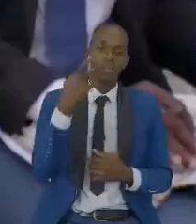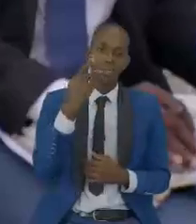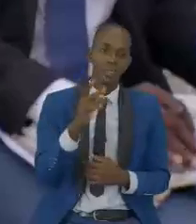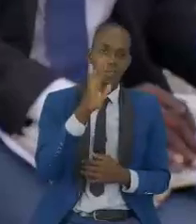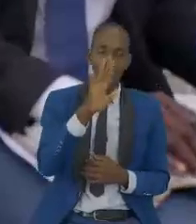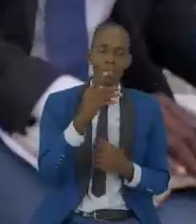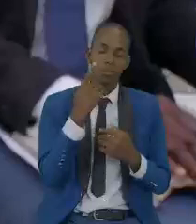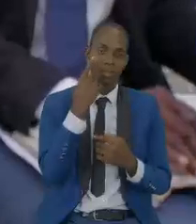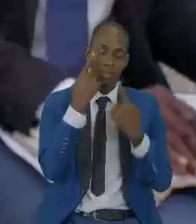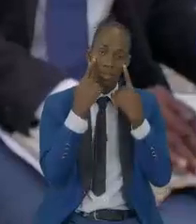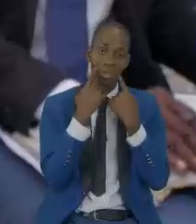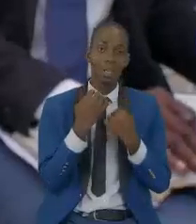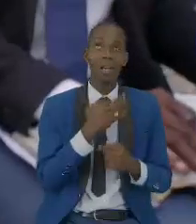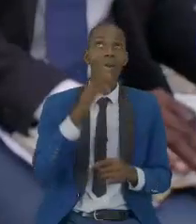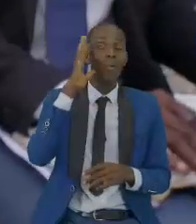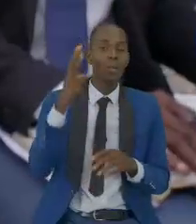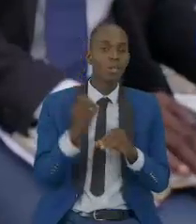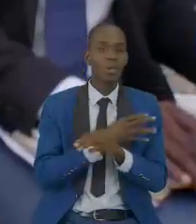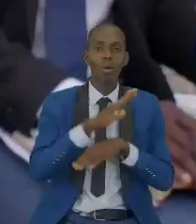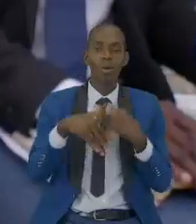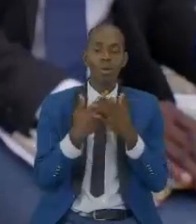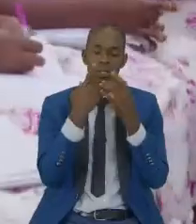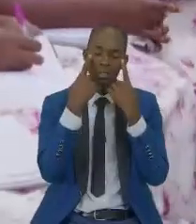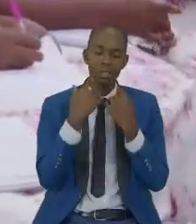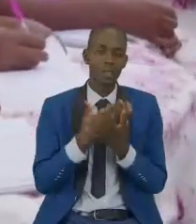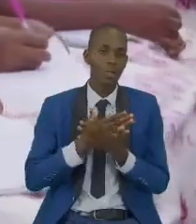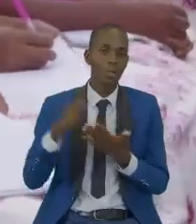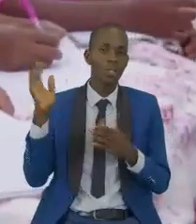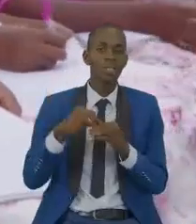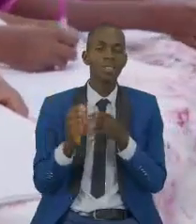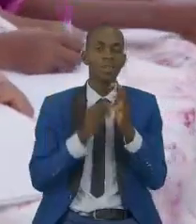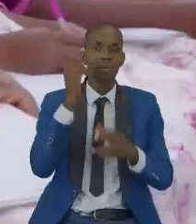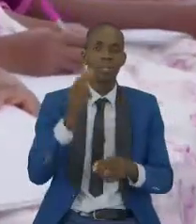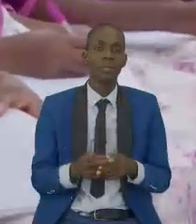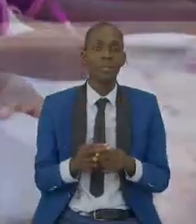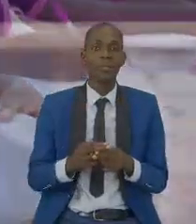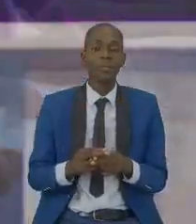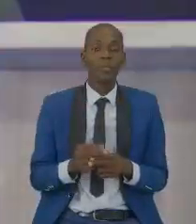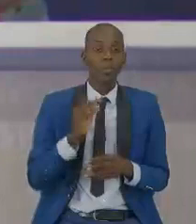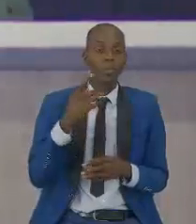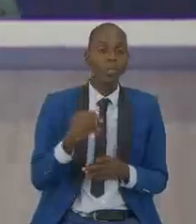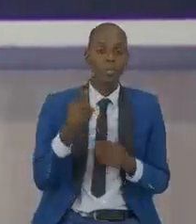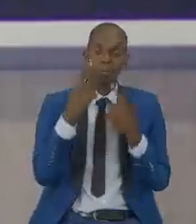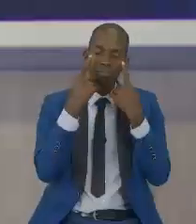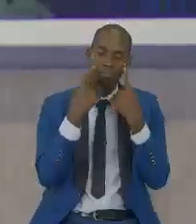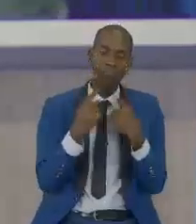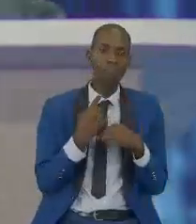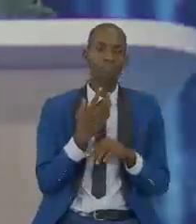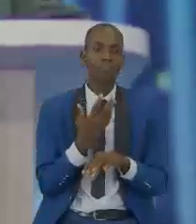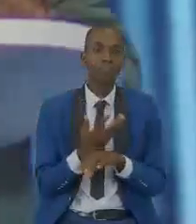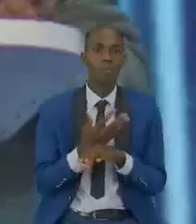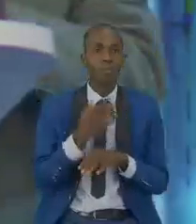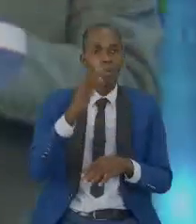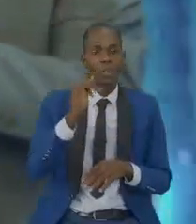he'll wipe all the tears away in Jesus' name. They cry by the reason of their